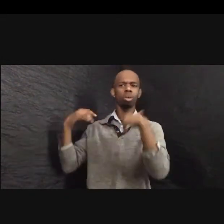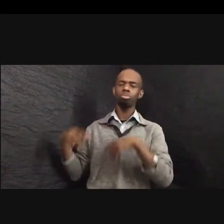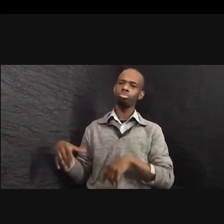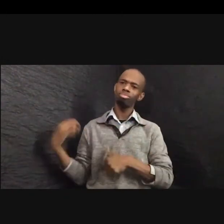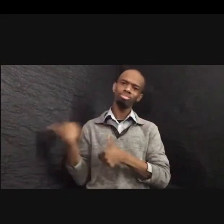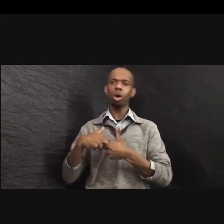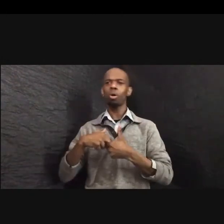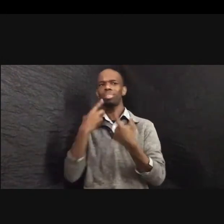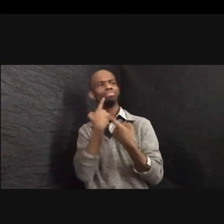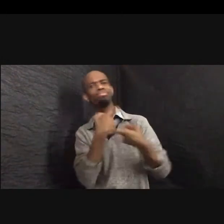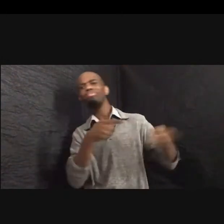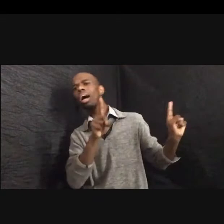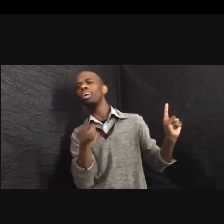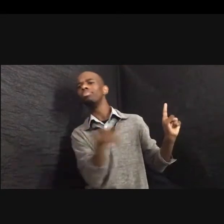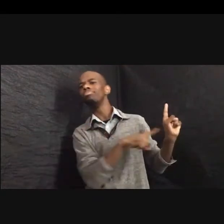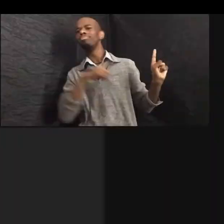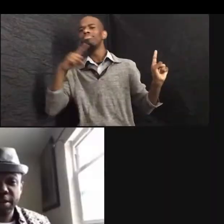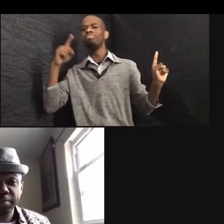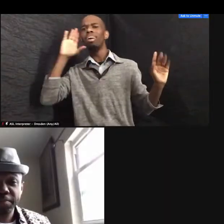Hey, Cricket.